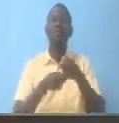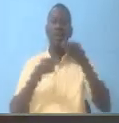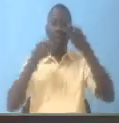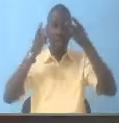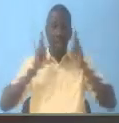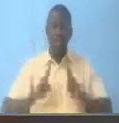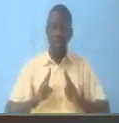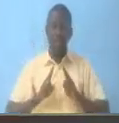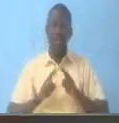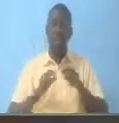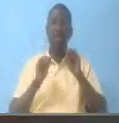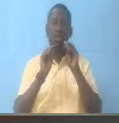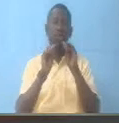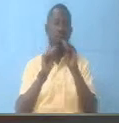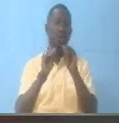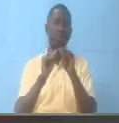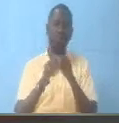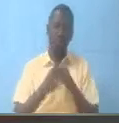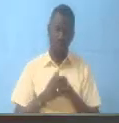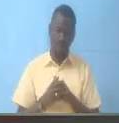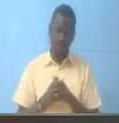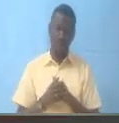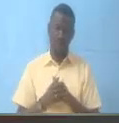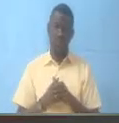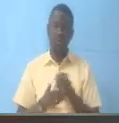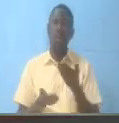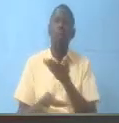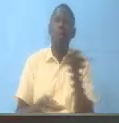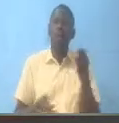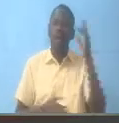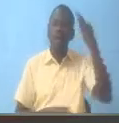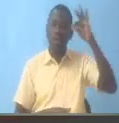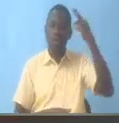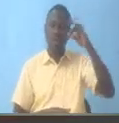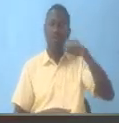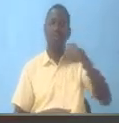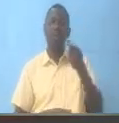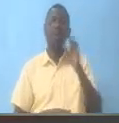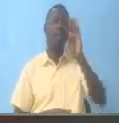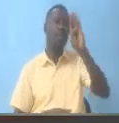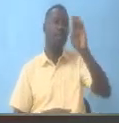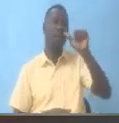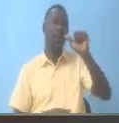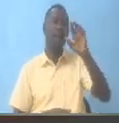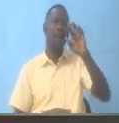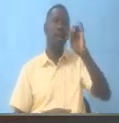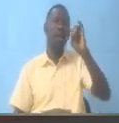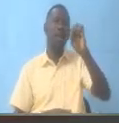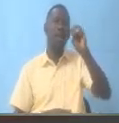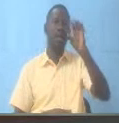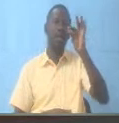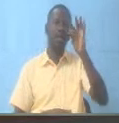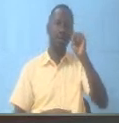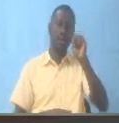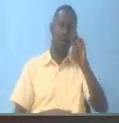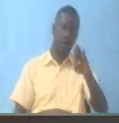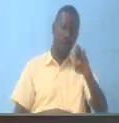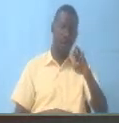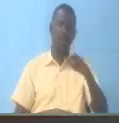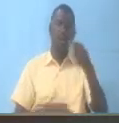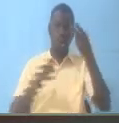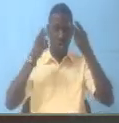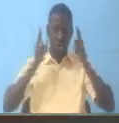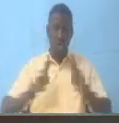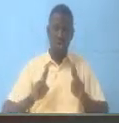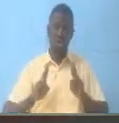of Legal Education bi foofu am njàng la. Where I studied for the barrister law. Ma jàng fa nag lu jëm ci wàlli barrister